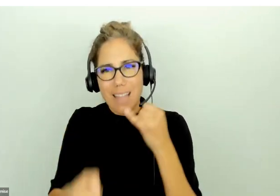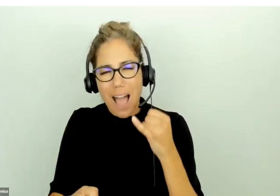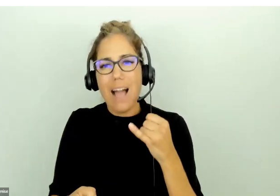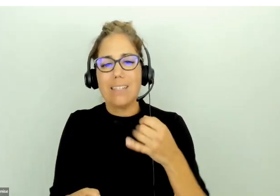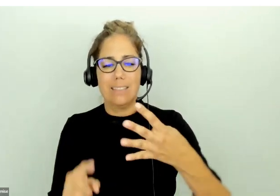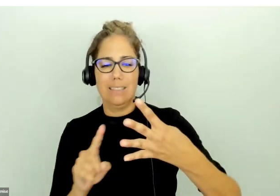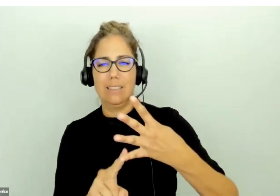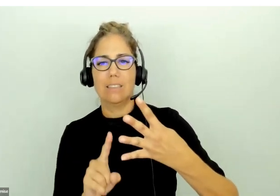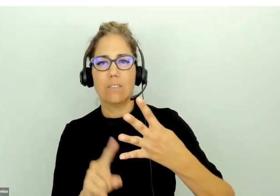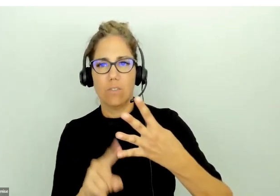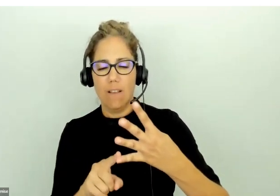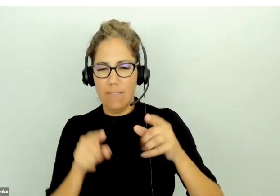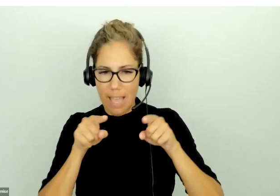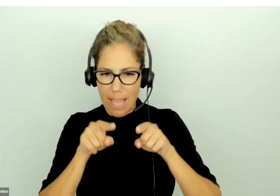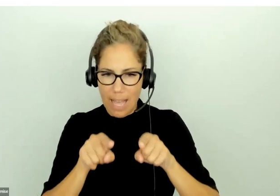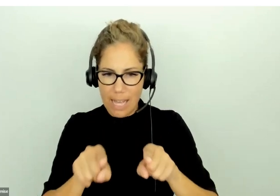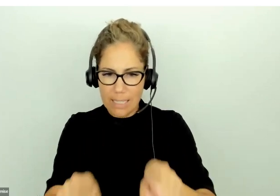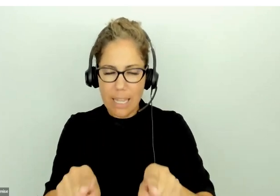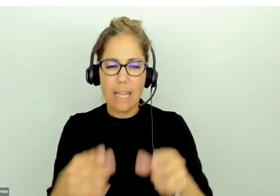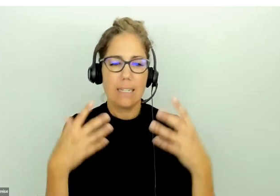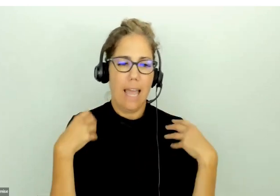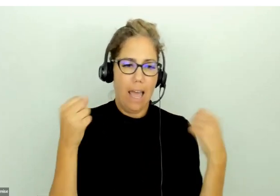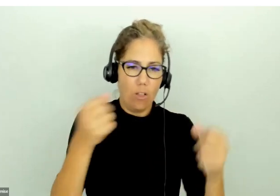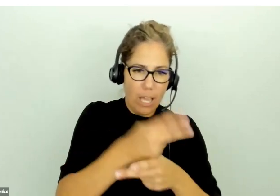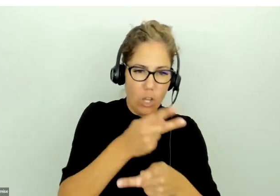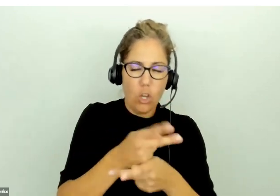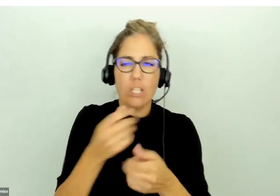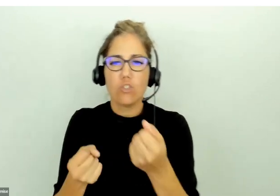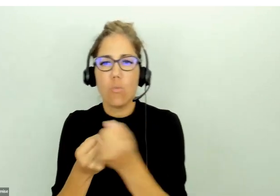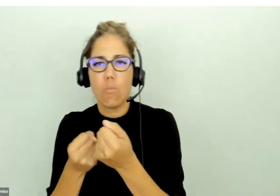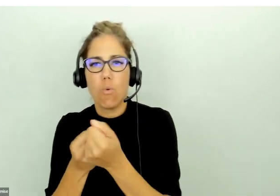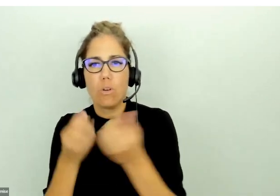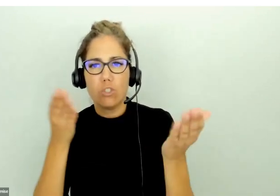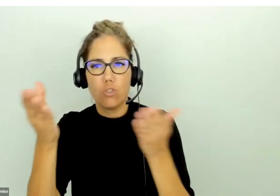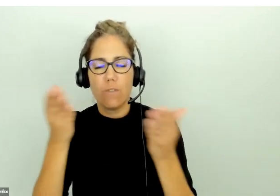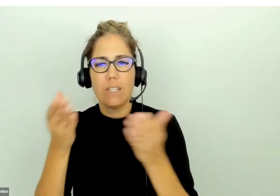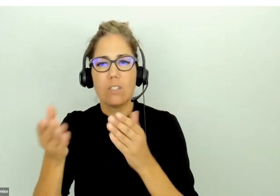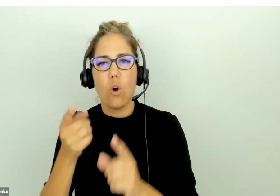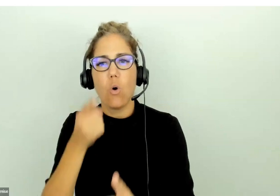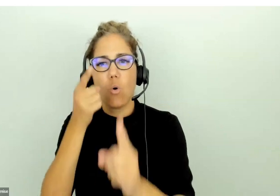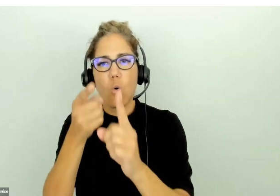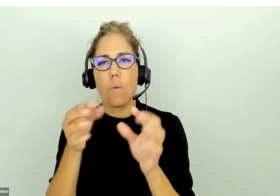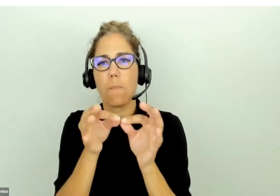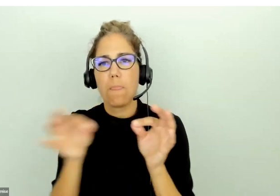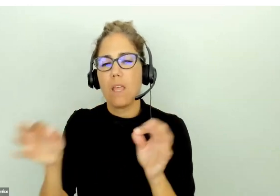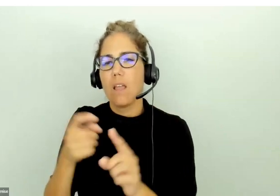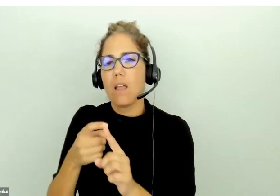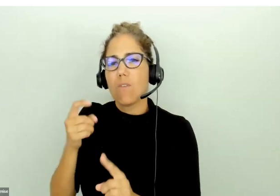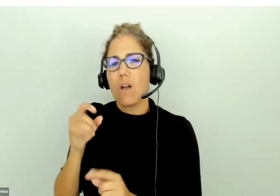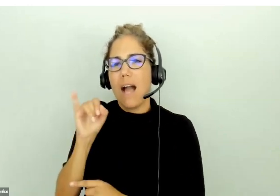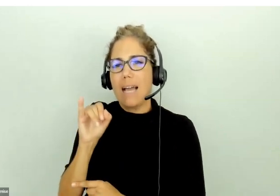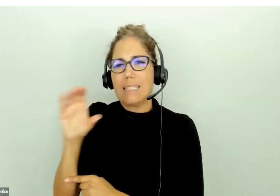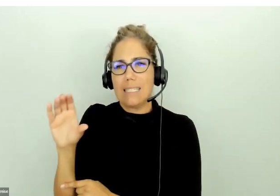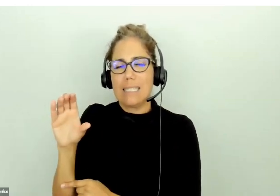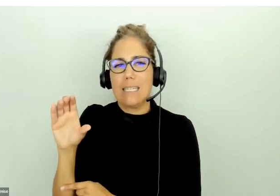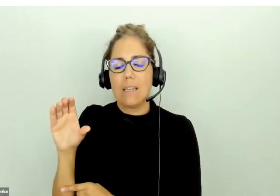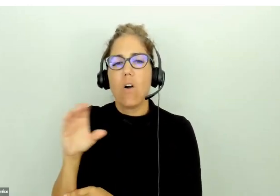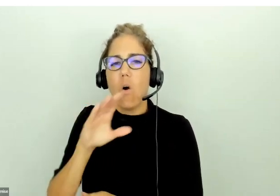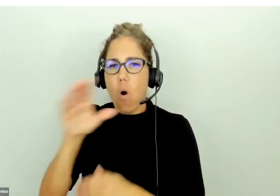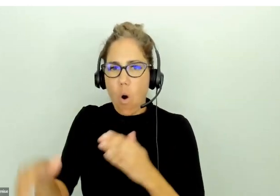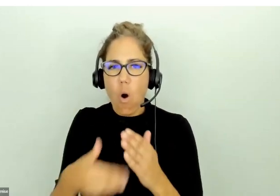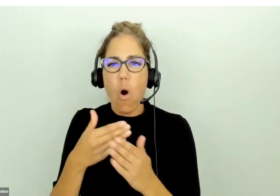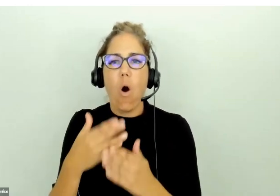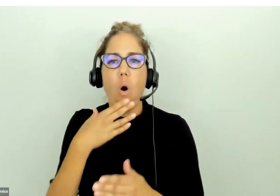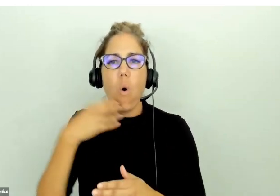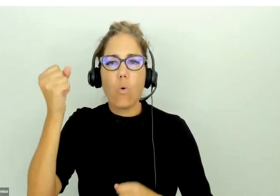aligned healthcare and supportive services, our goal statement from the ICC is that all